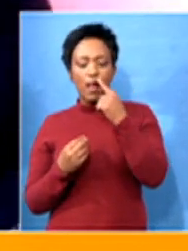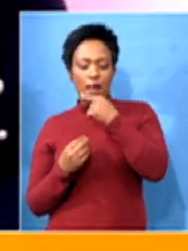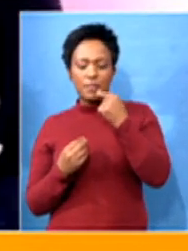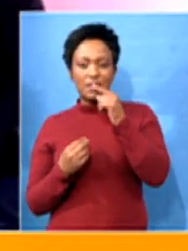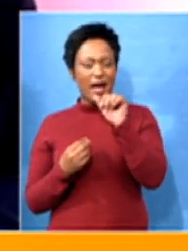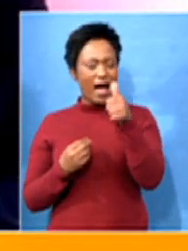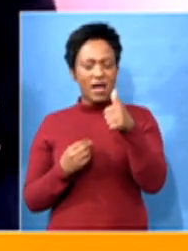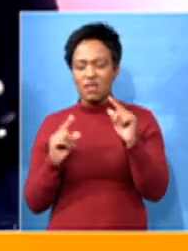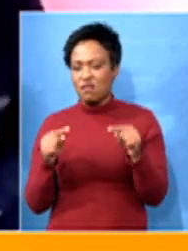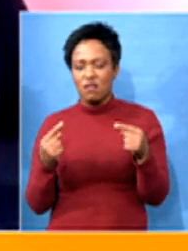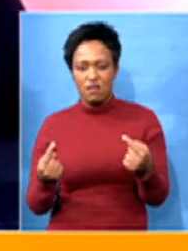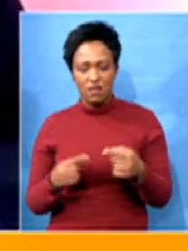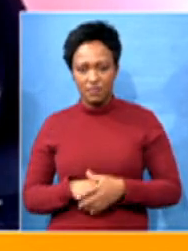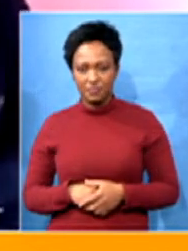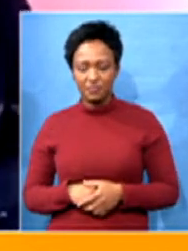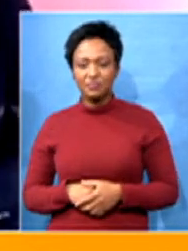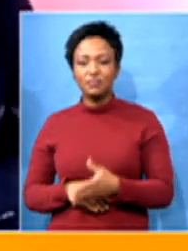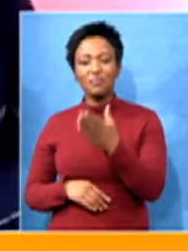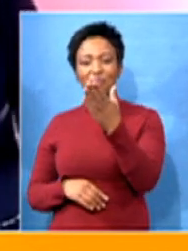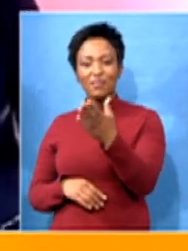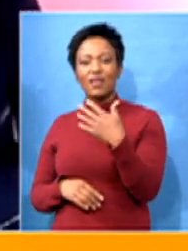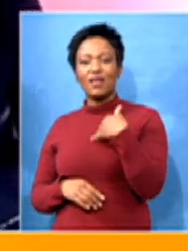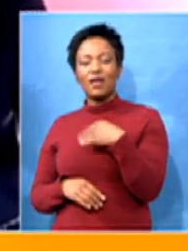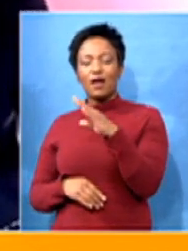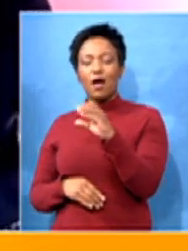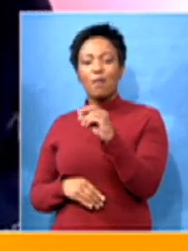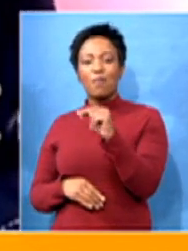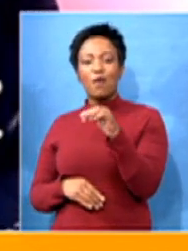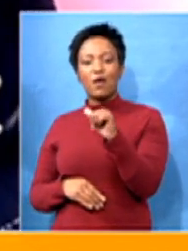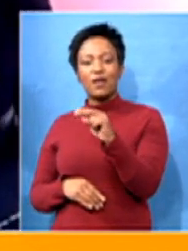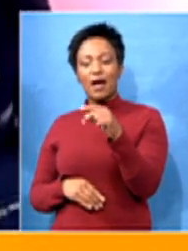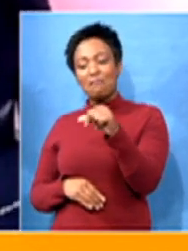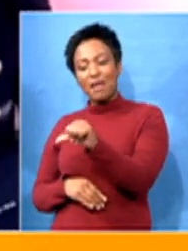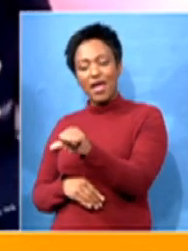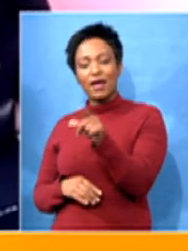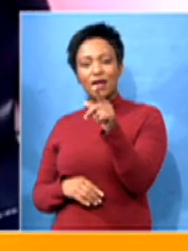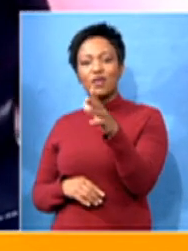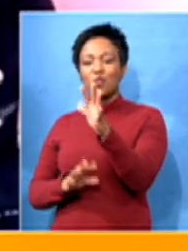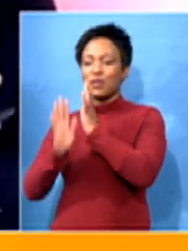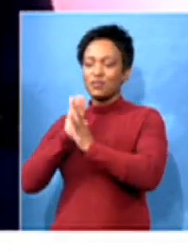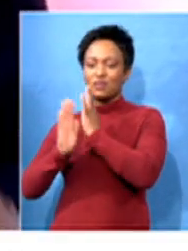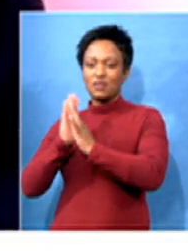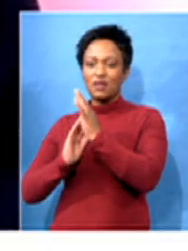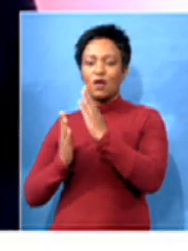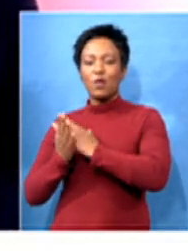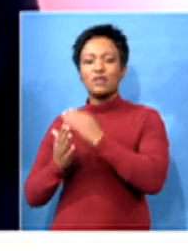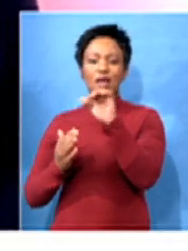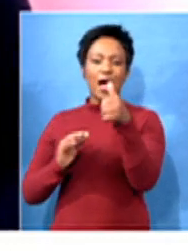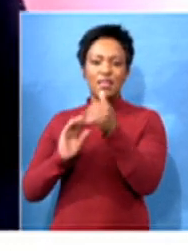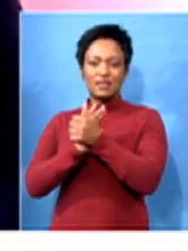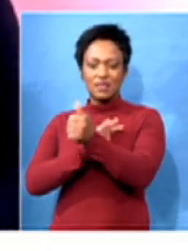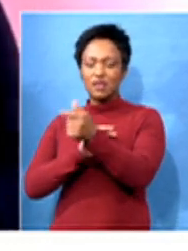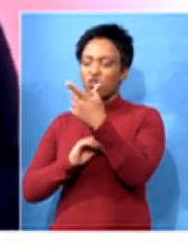totally useless. But Bonang is back, I believe. So Bonang, you were still telling us about some of the other skills that